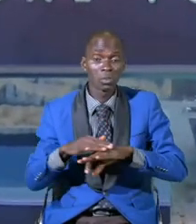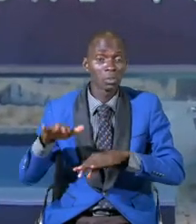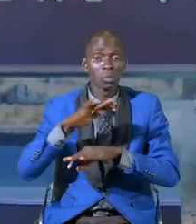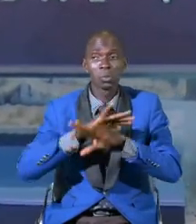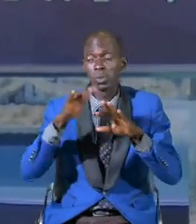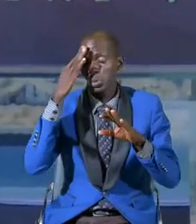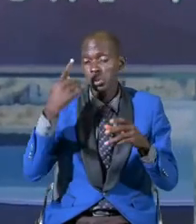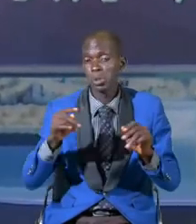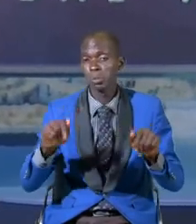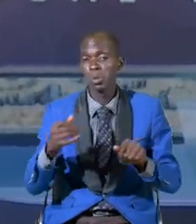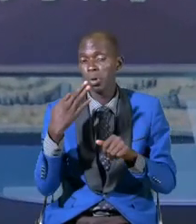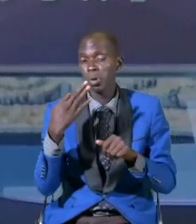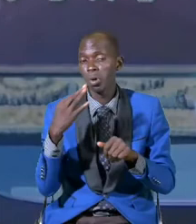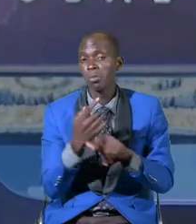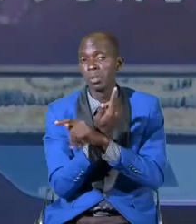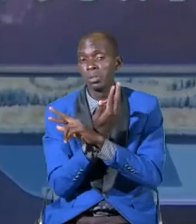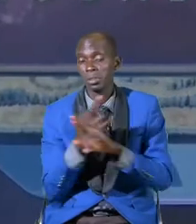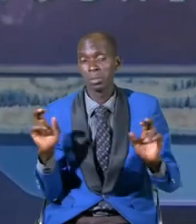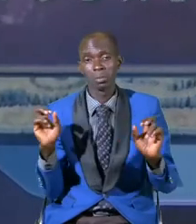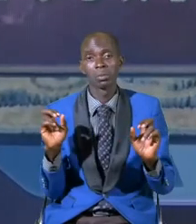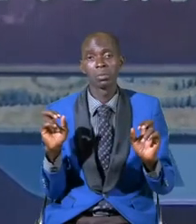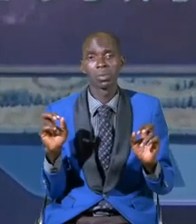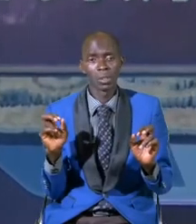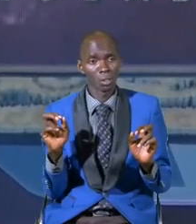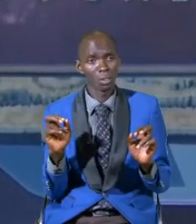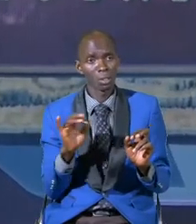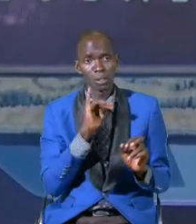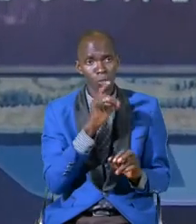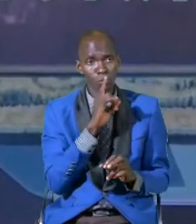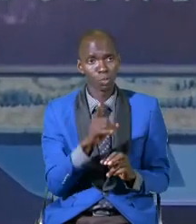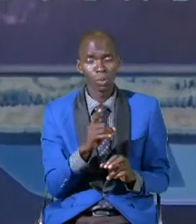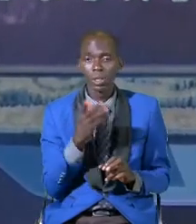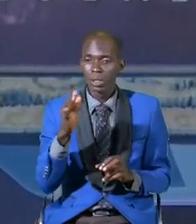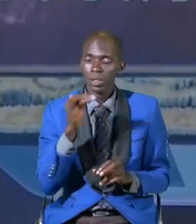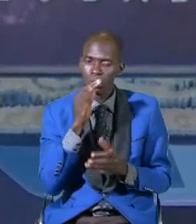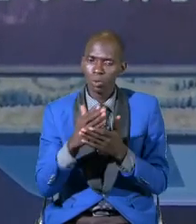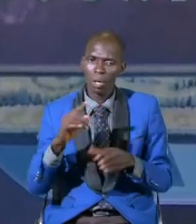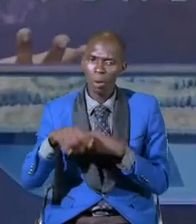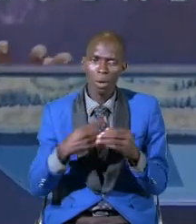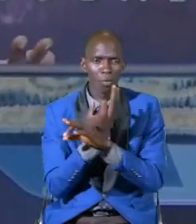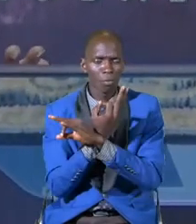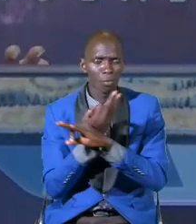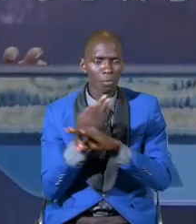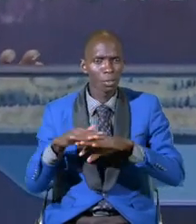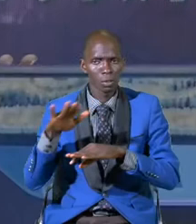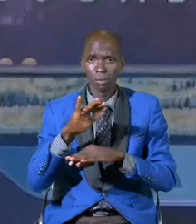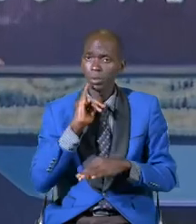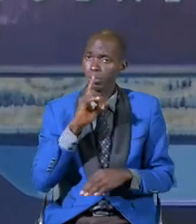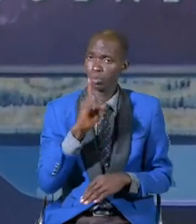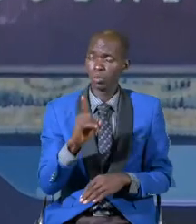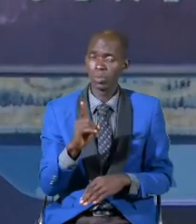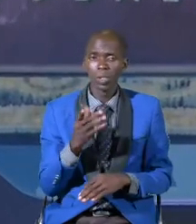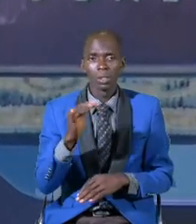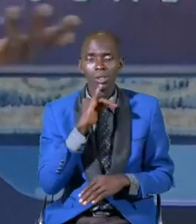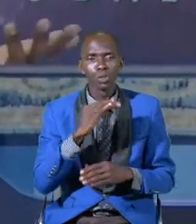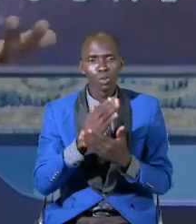He said, there's something they call redemption. Is that so? There's something they call freedom. Is that so? There's something they call salvation. Is